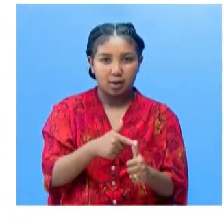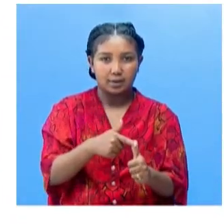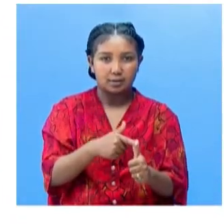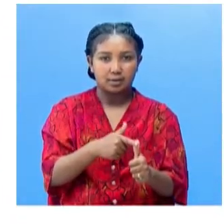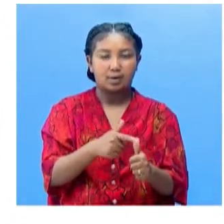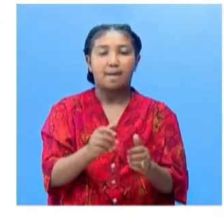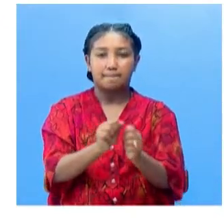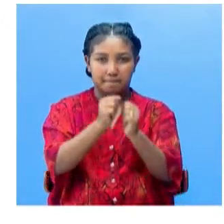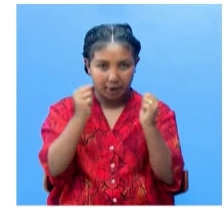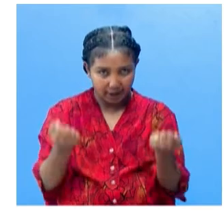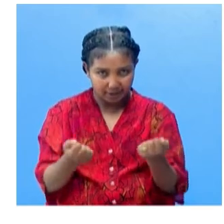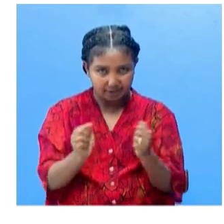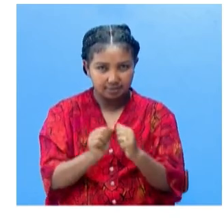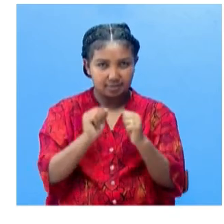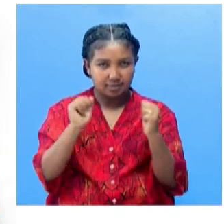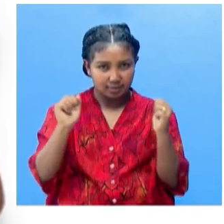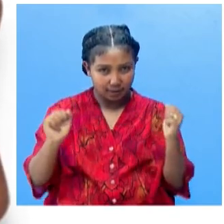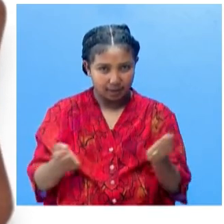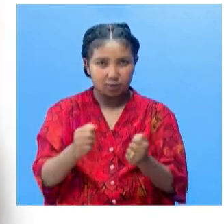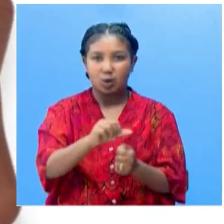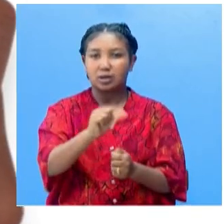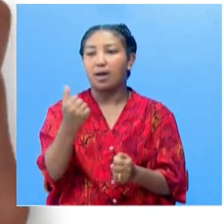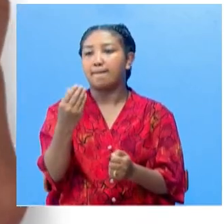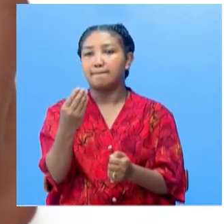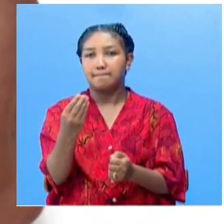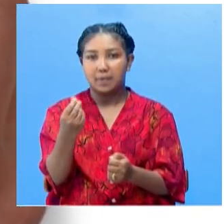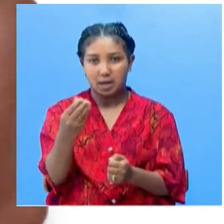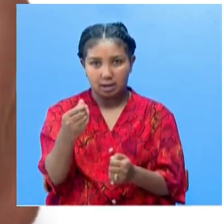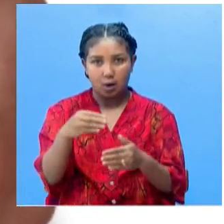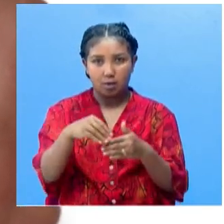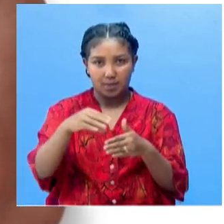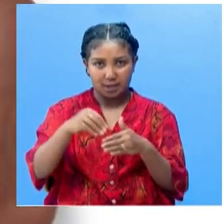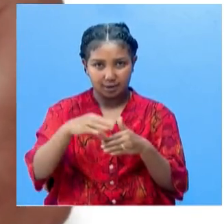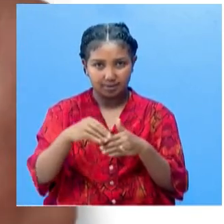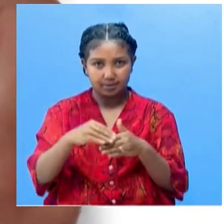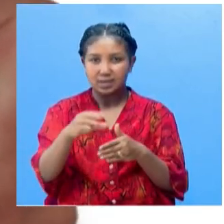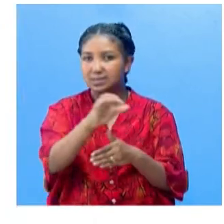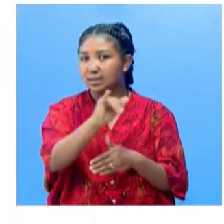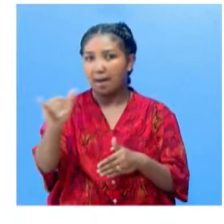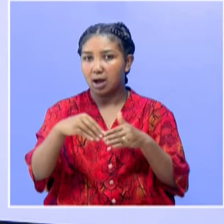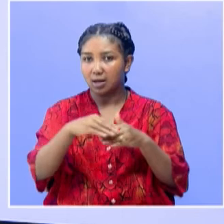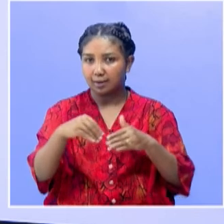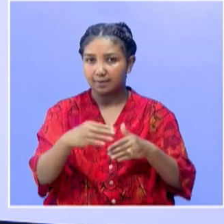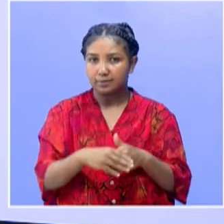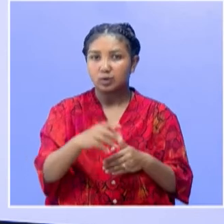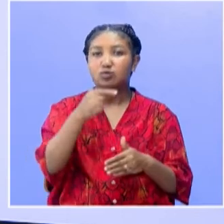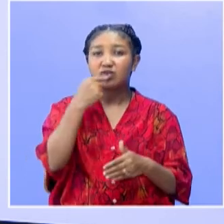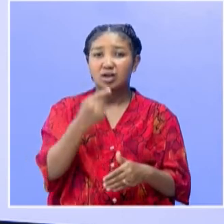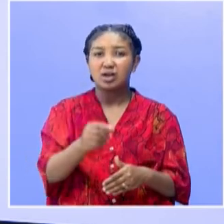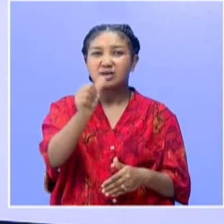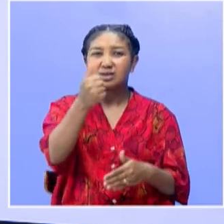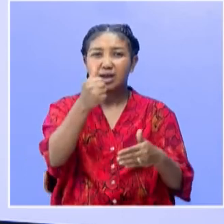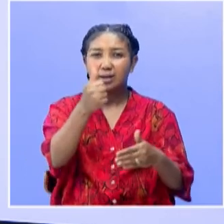Yeah? Yes? Another, money. The same is true with money. You say